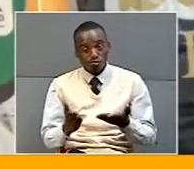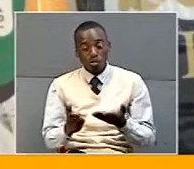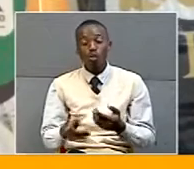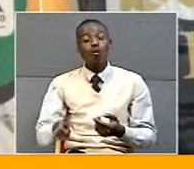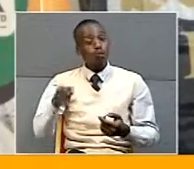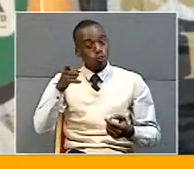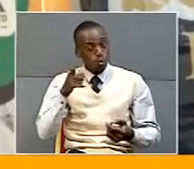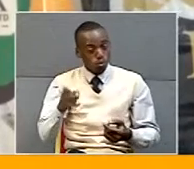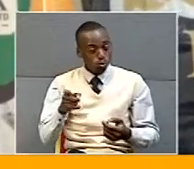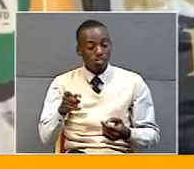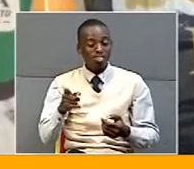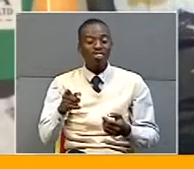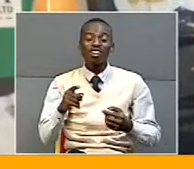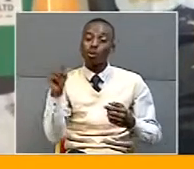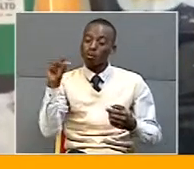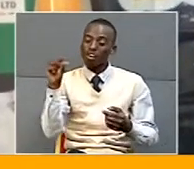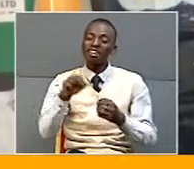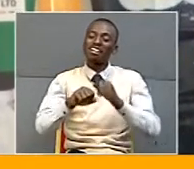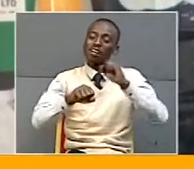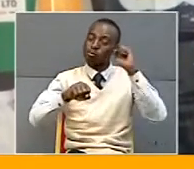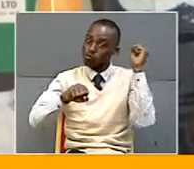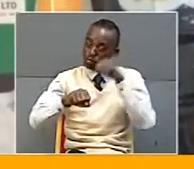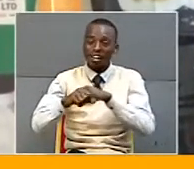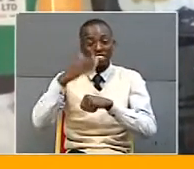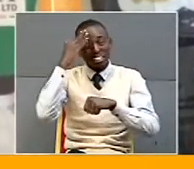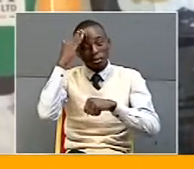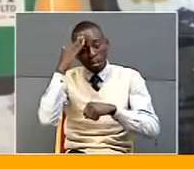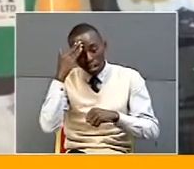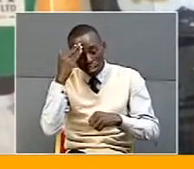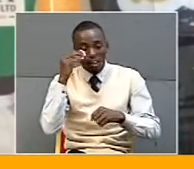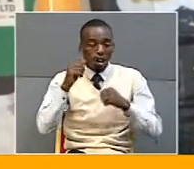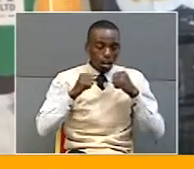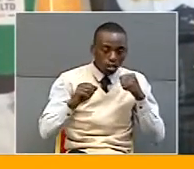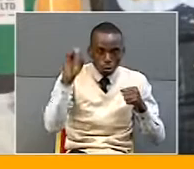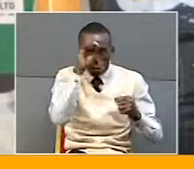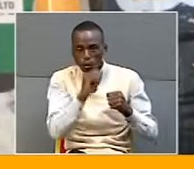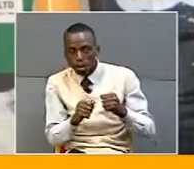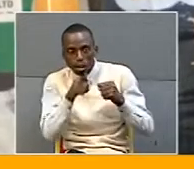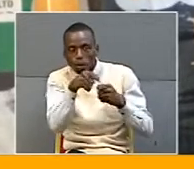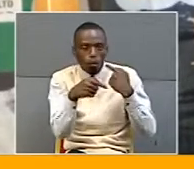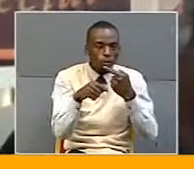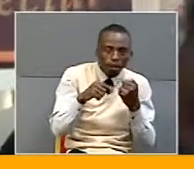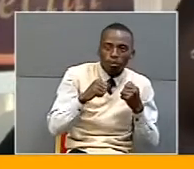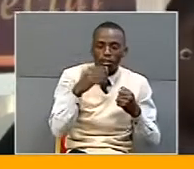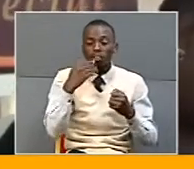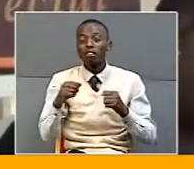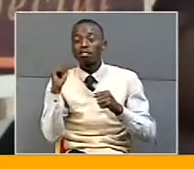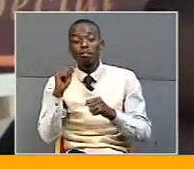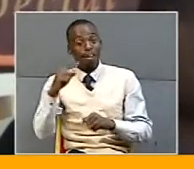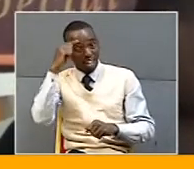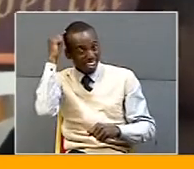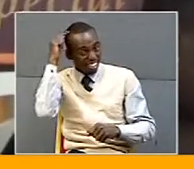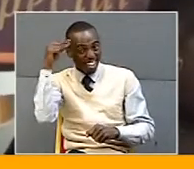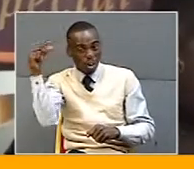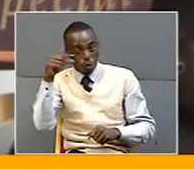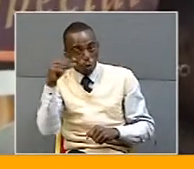Kolo Insha'Allah. Zemanyi golagenda kutandika alonda akacupa abuzono Abu Chigwemwa. Who claims he